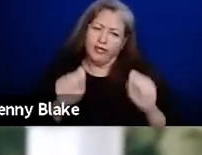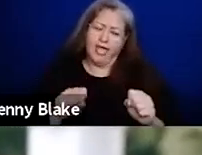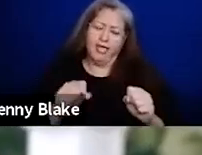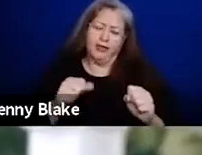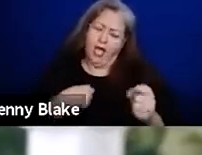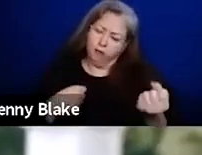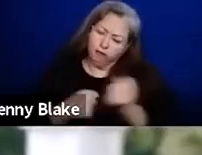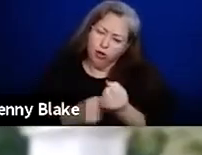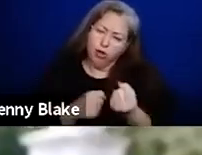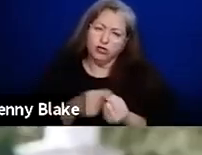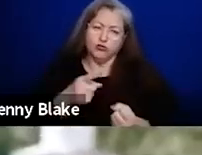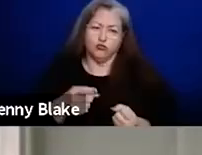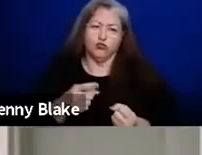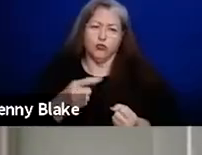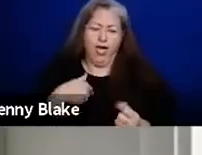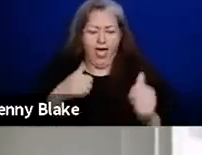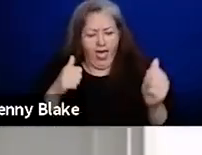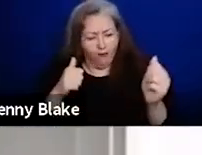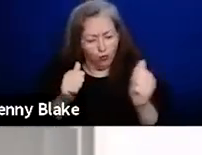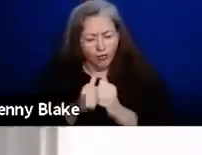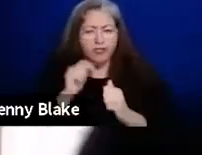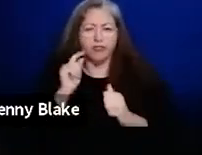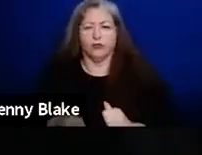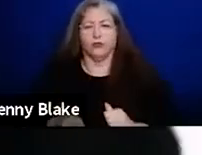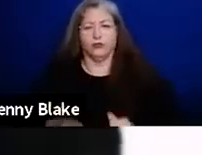back. I'm with you.